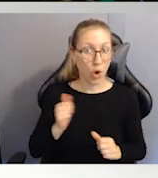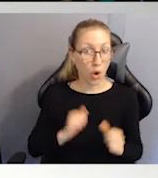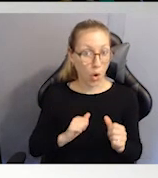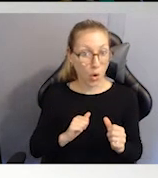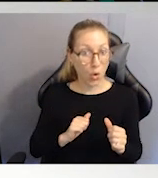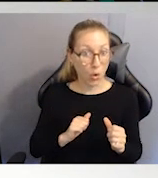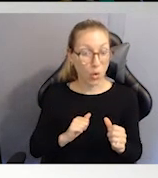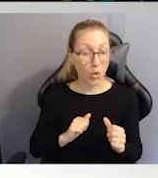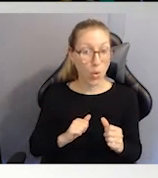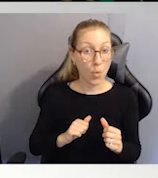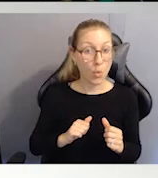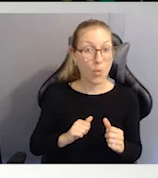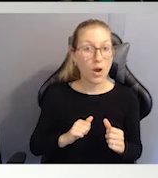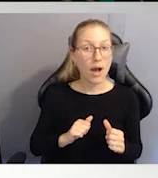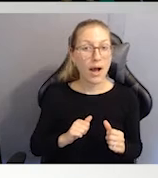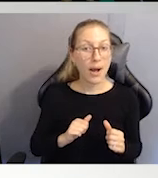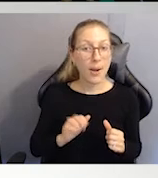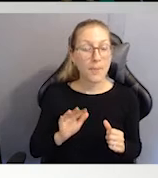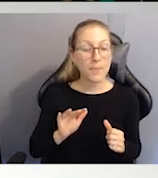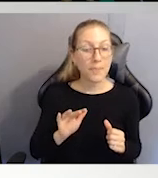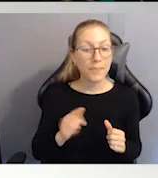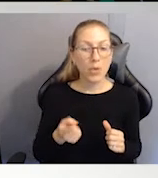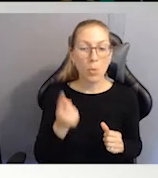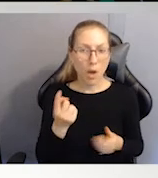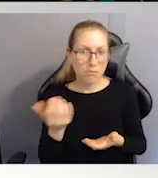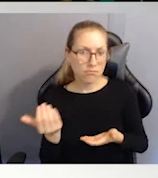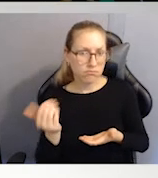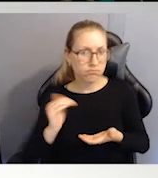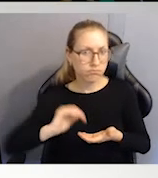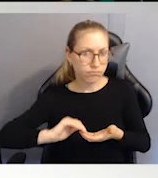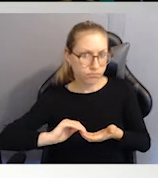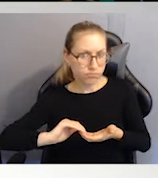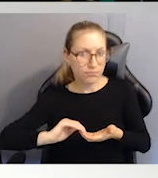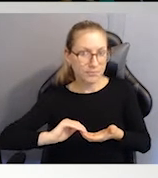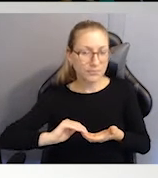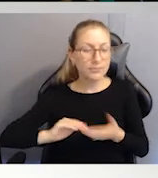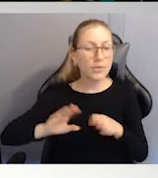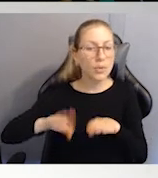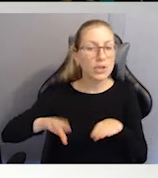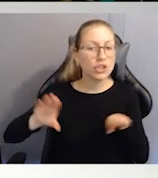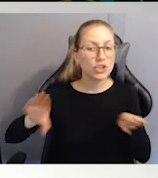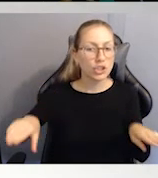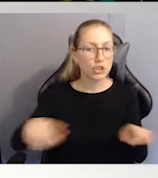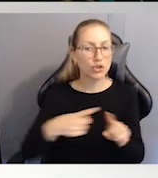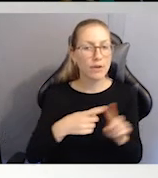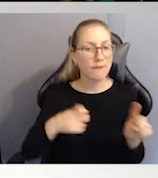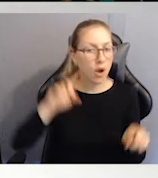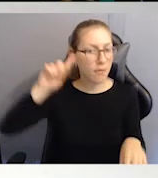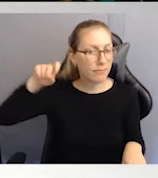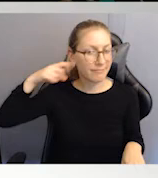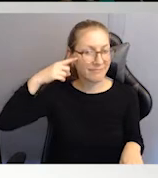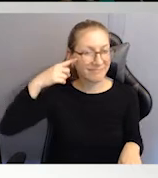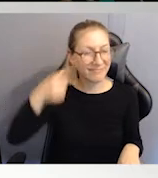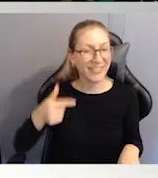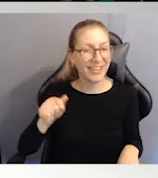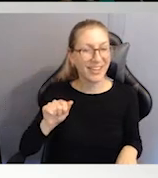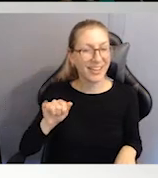show we did in collaboration with children from Gainesville.